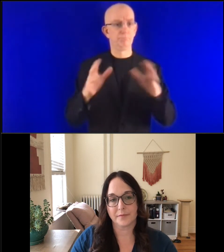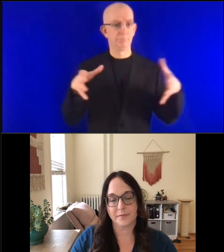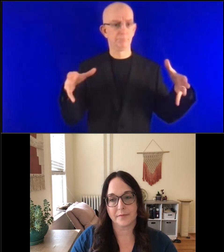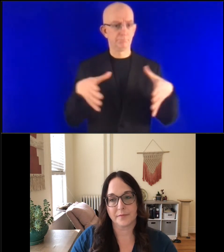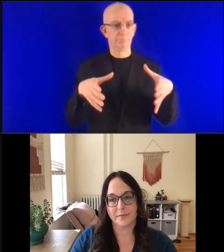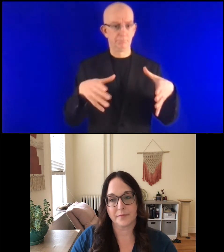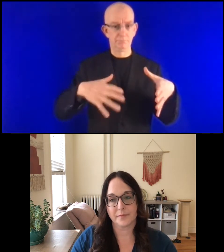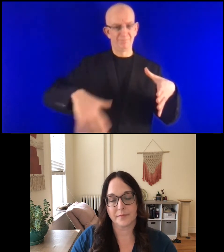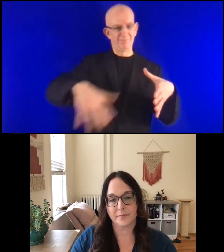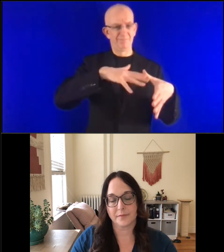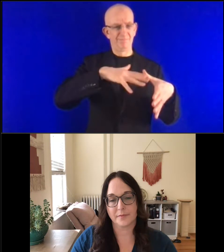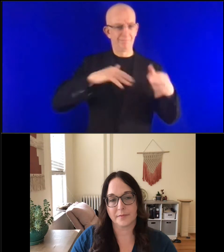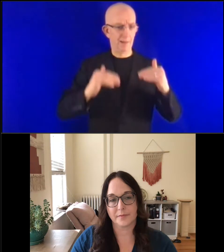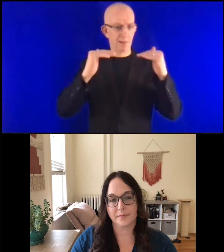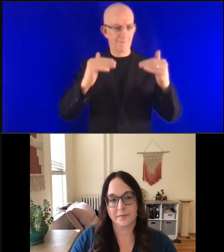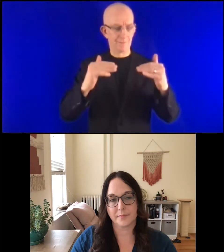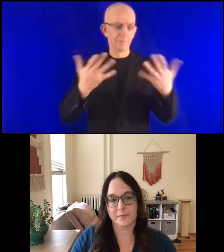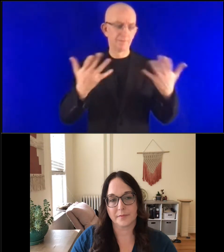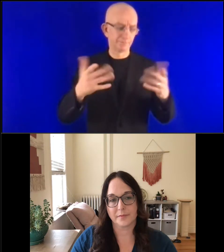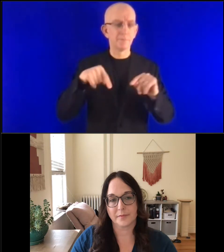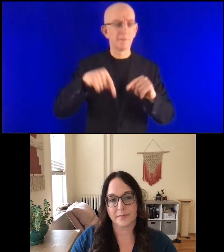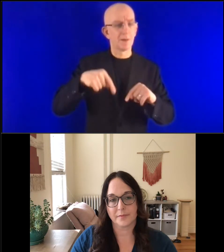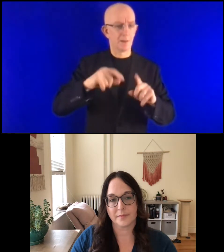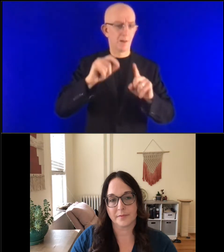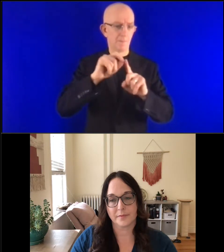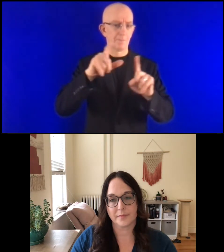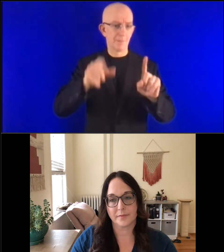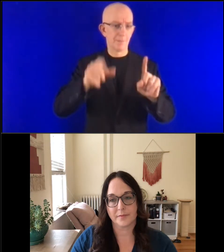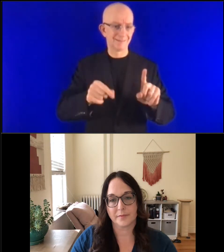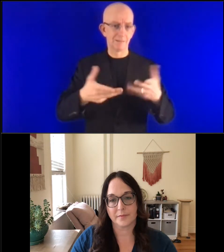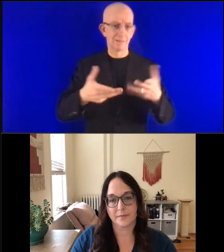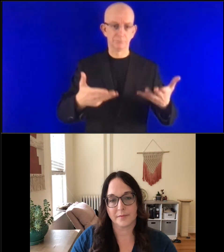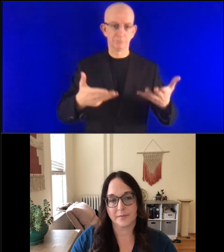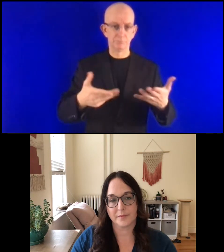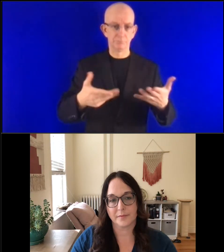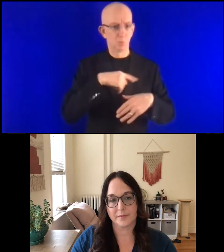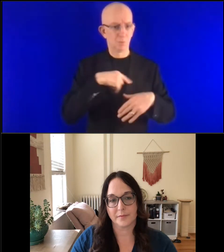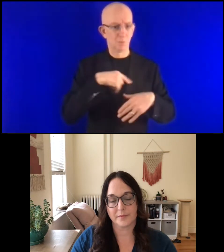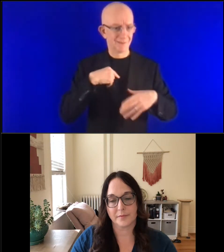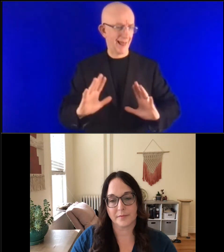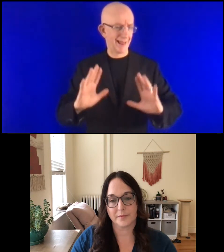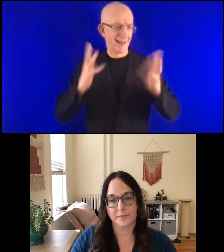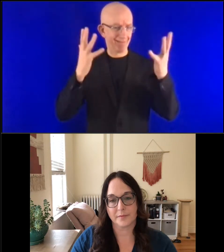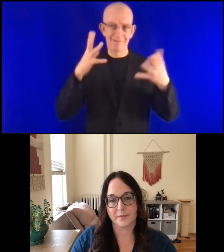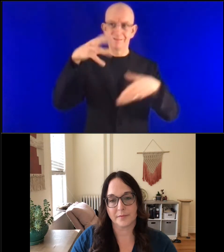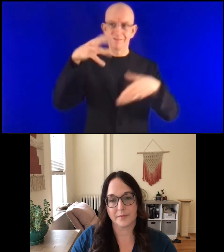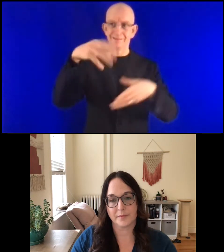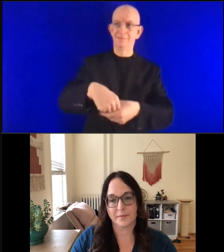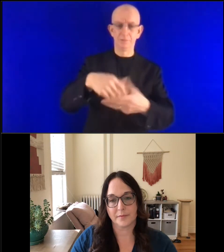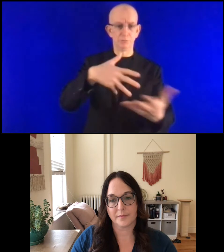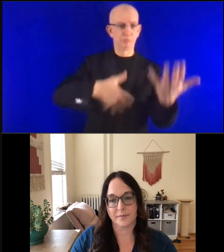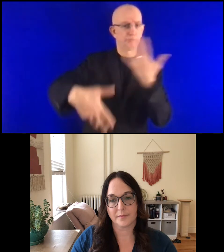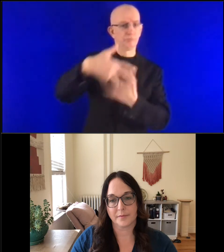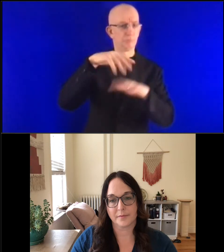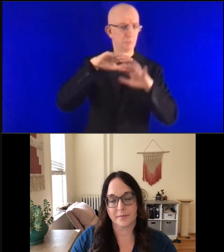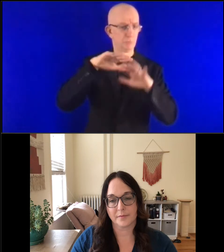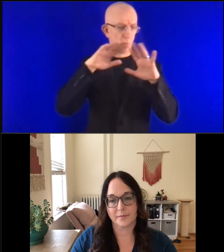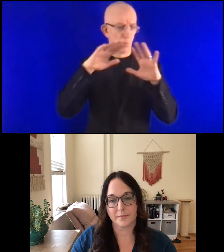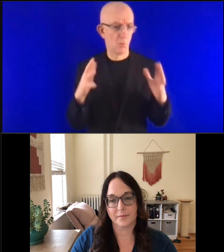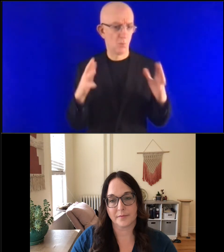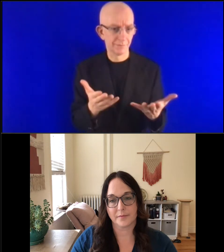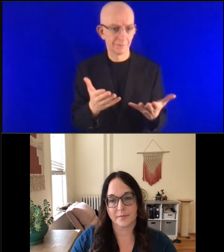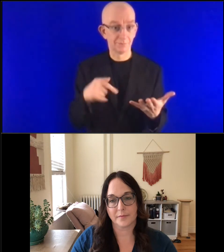province can decide about these segment of the societies. So it is my recommendation. We may think